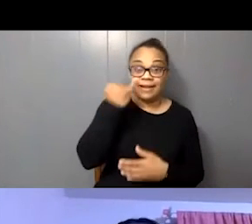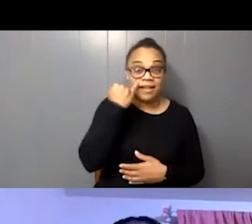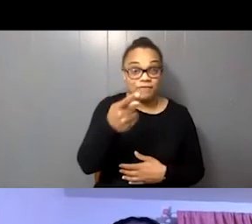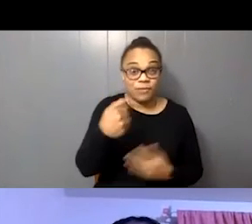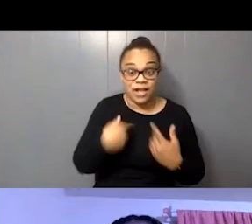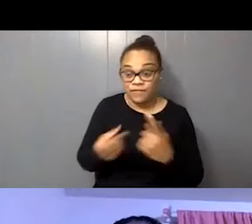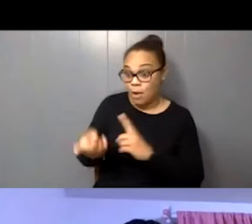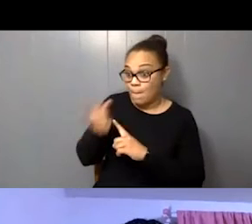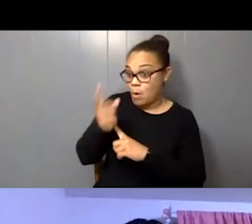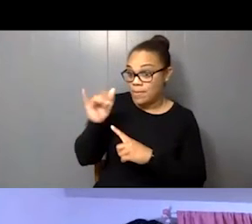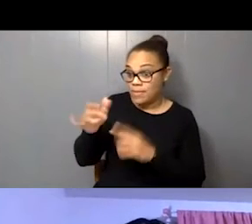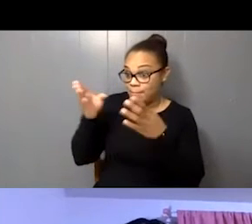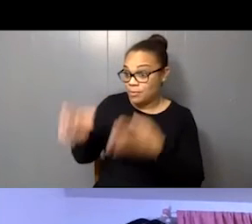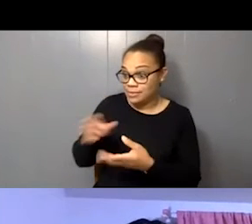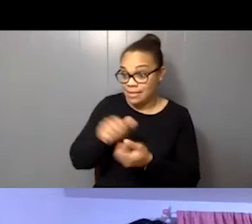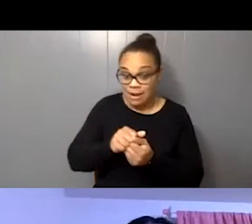you or you need to be a good ally.